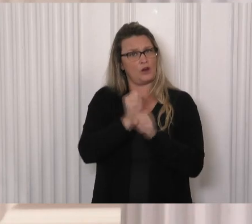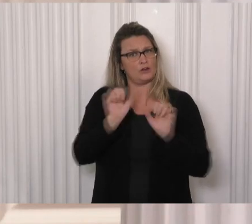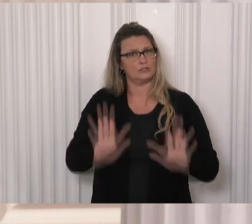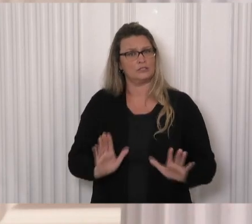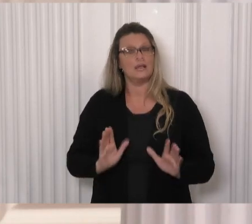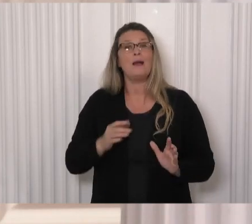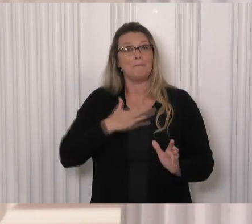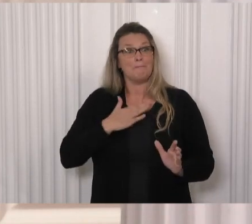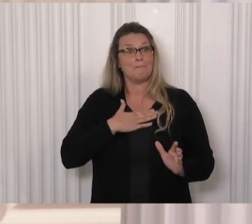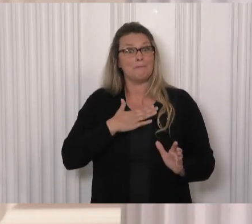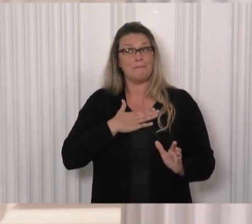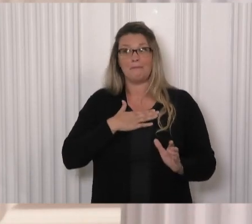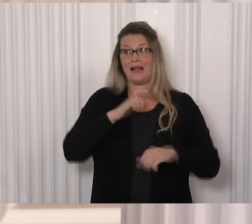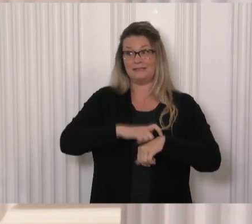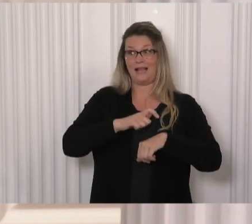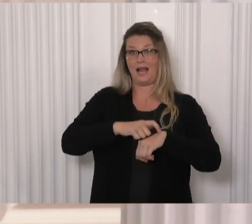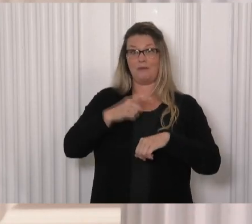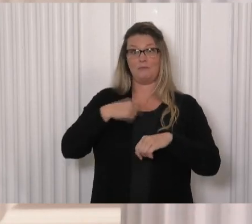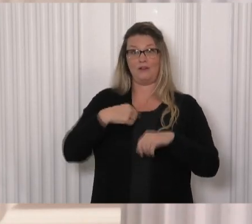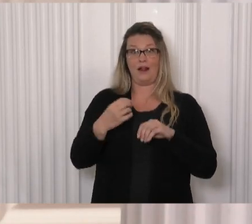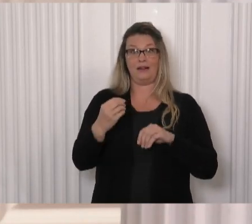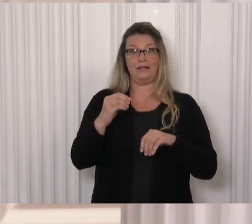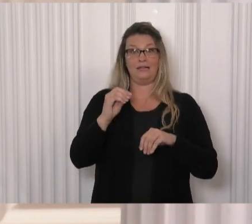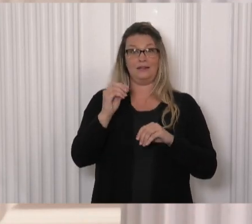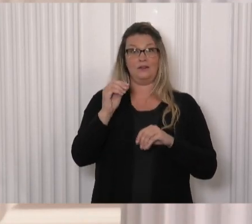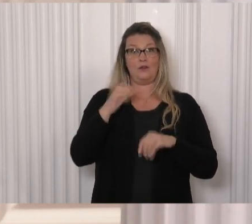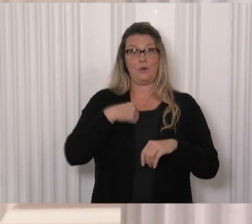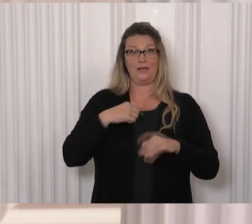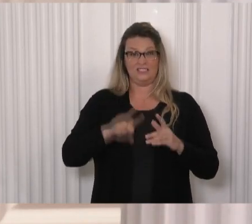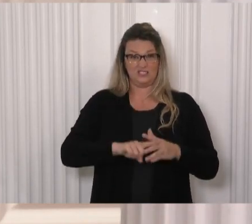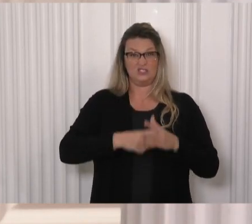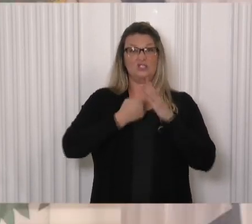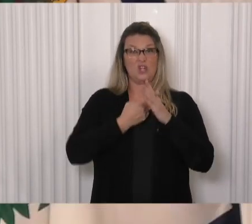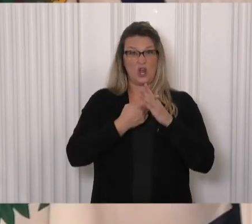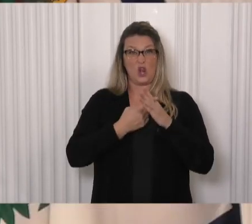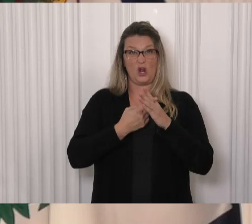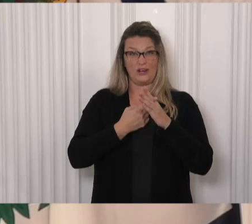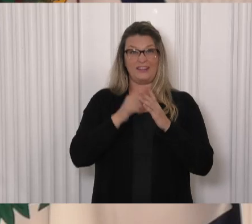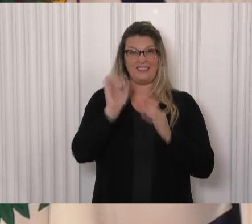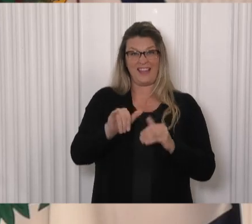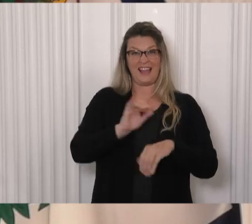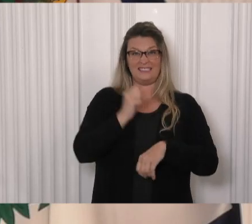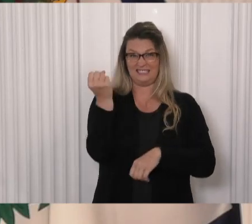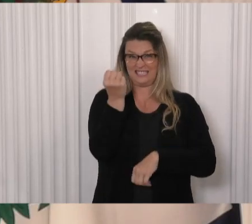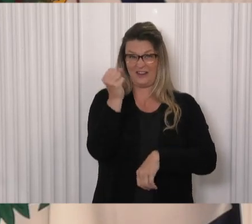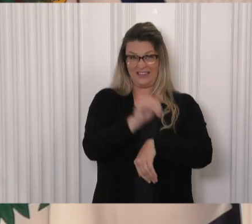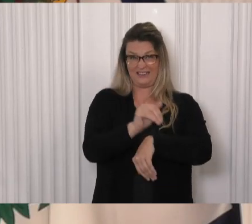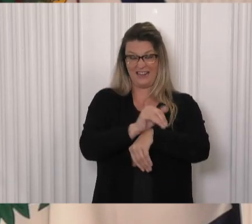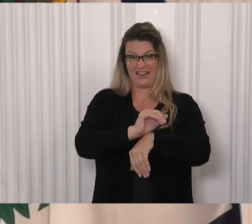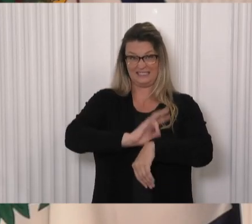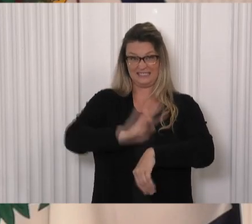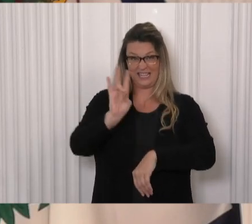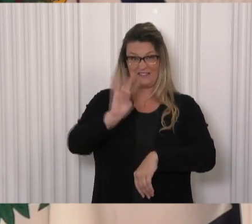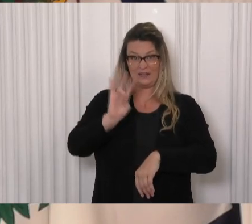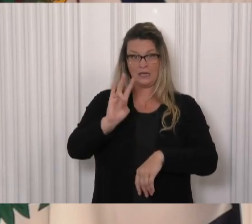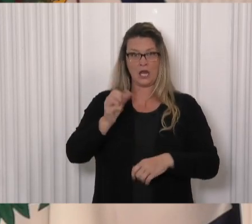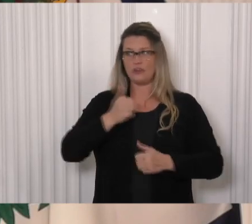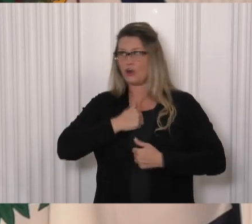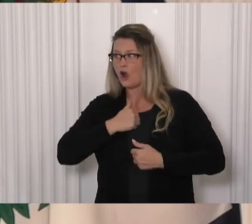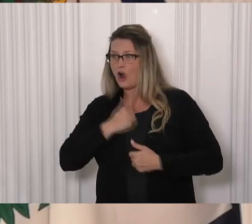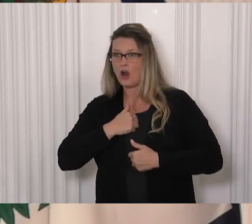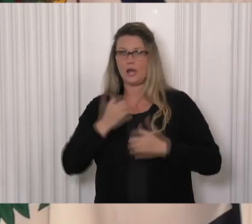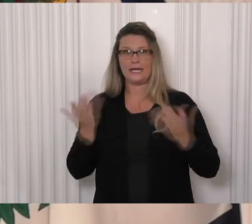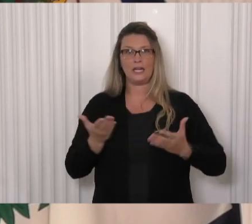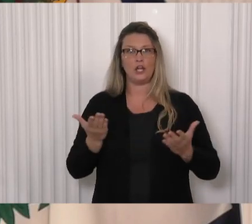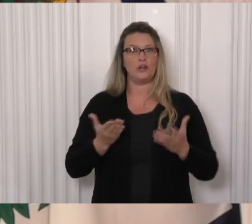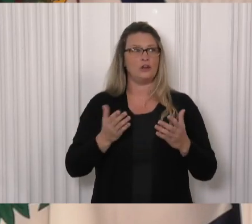air, every single one of us, all of us here, all the medical community, the Guard, all